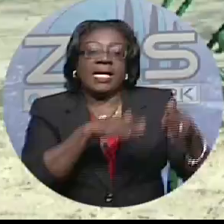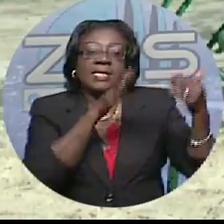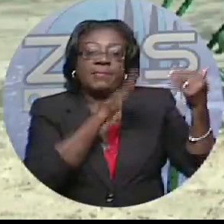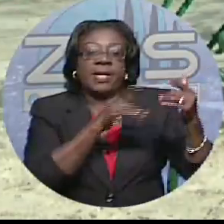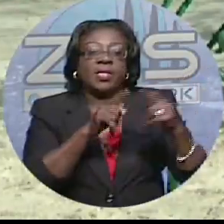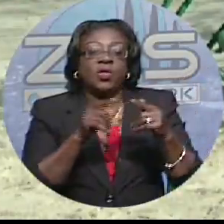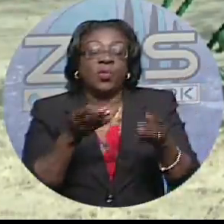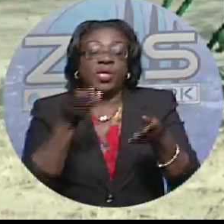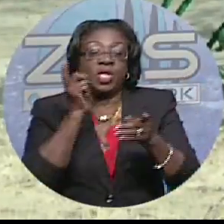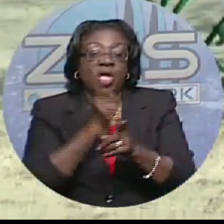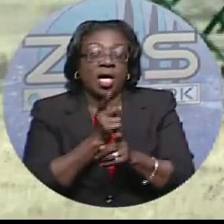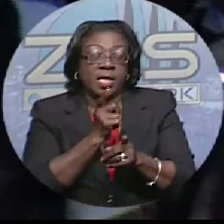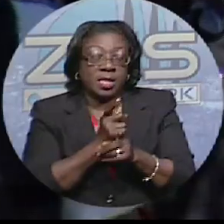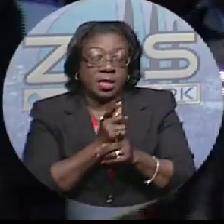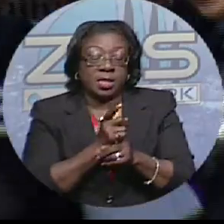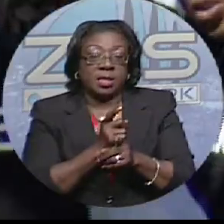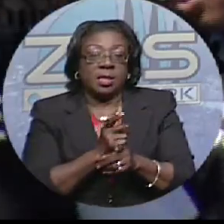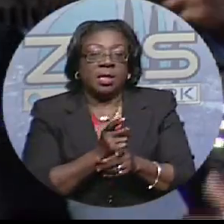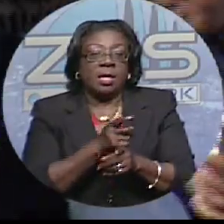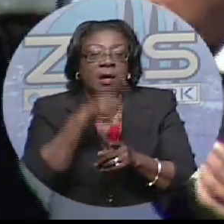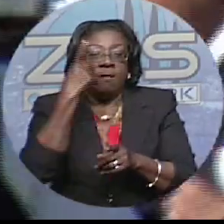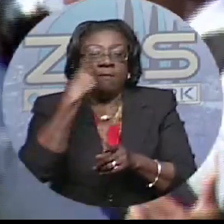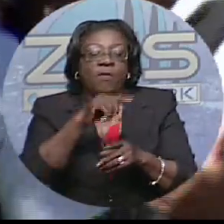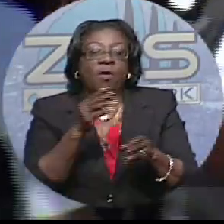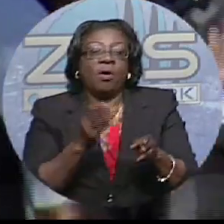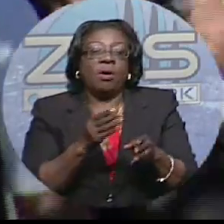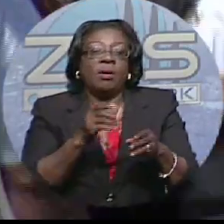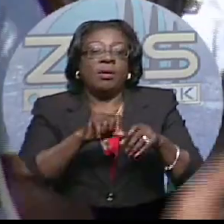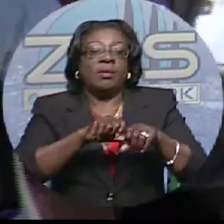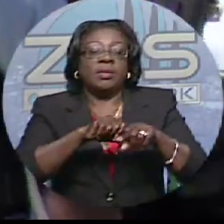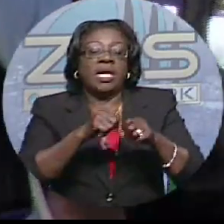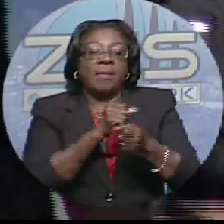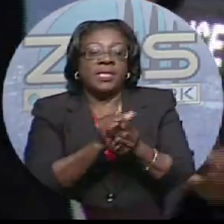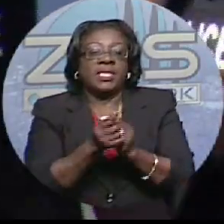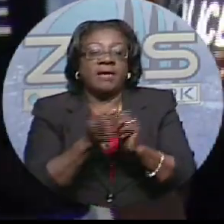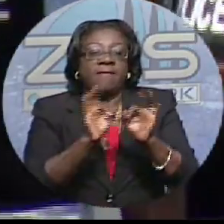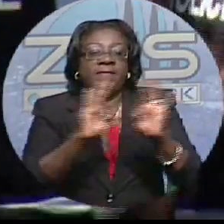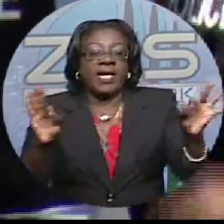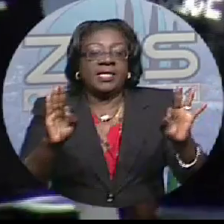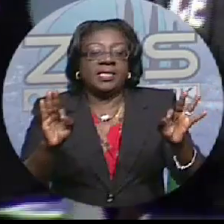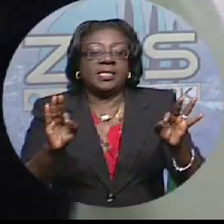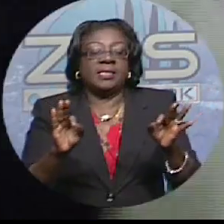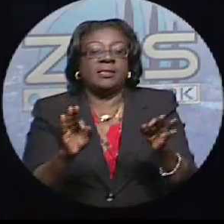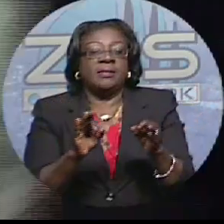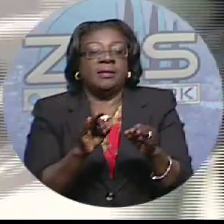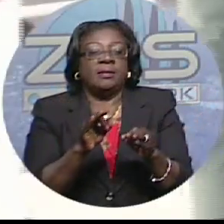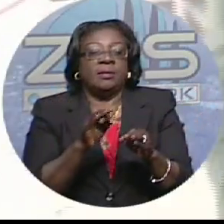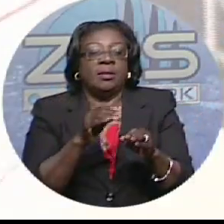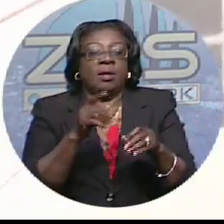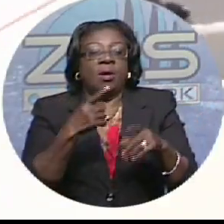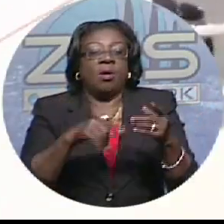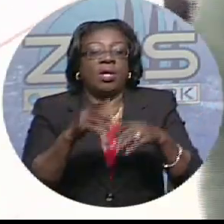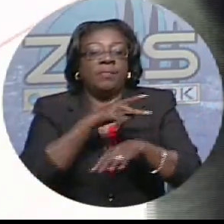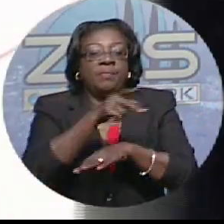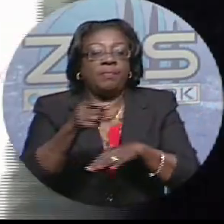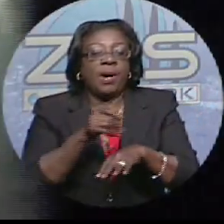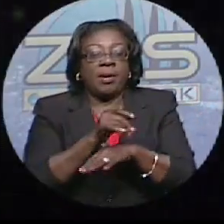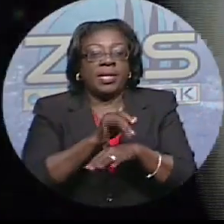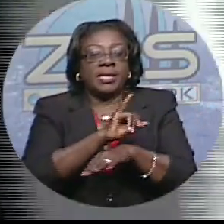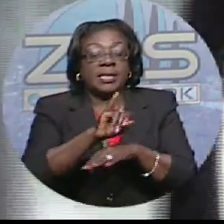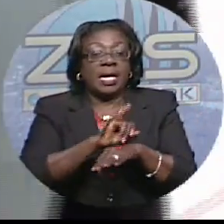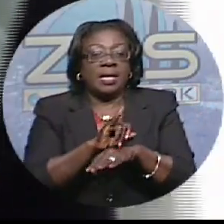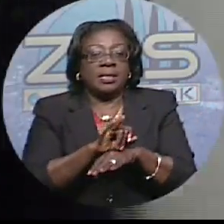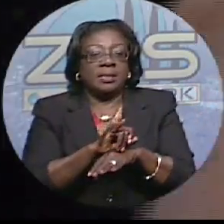fence over Paradise Island. A large group also showed up, apparently in support for the vendors. Those accused are